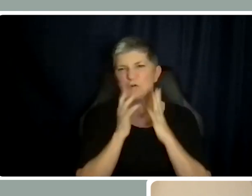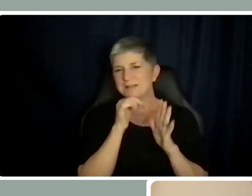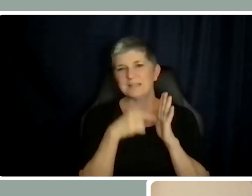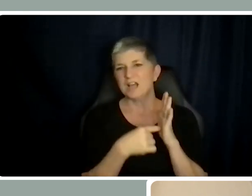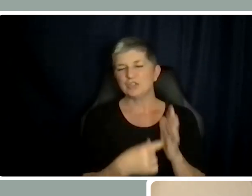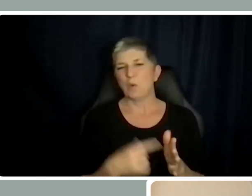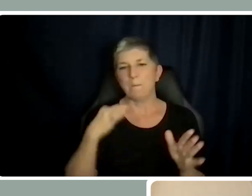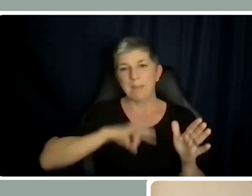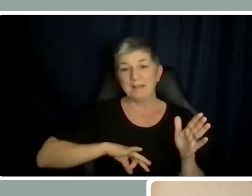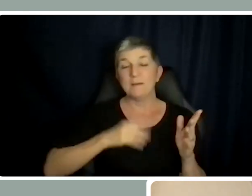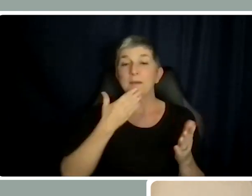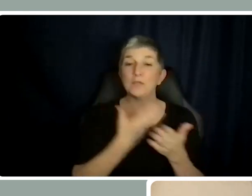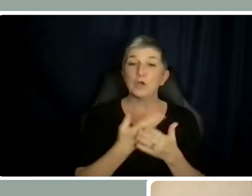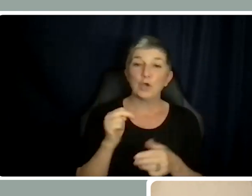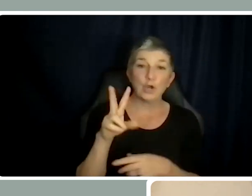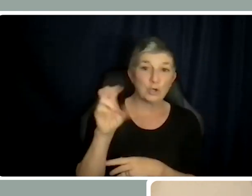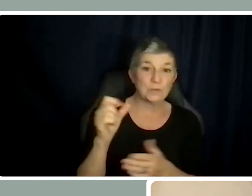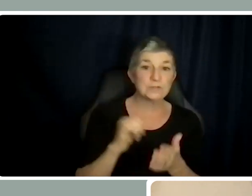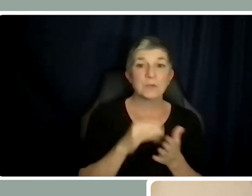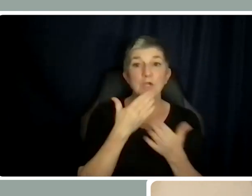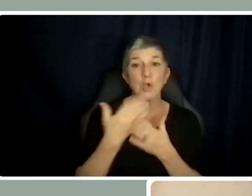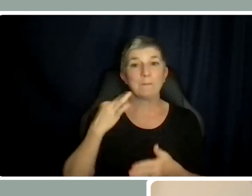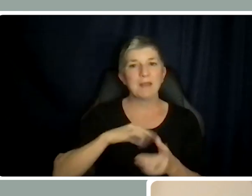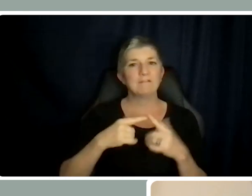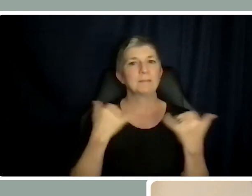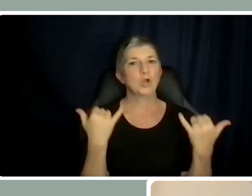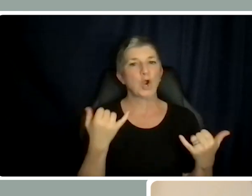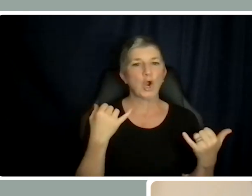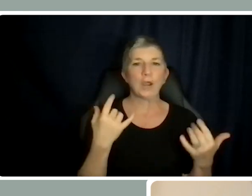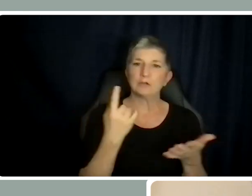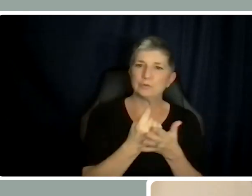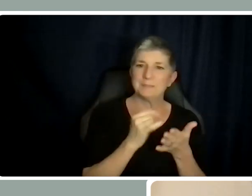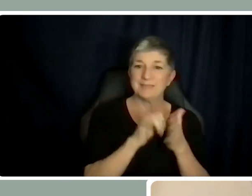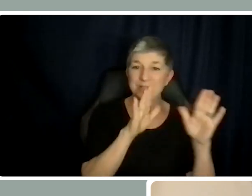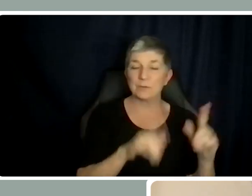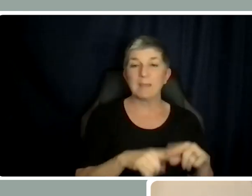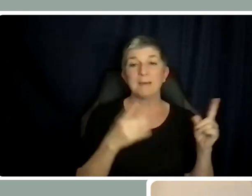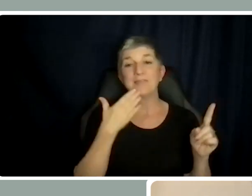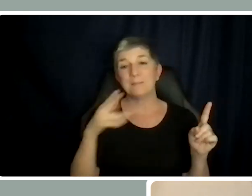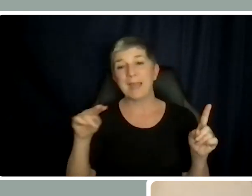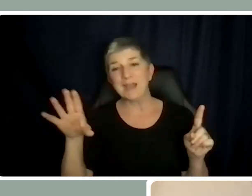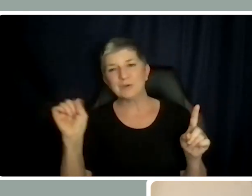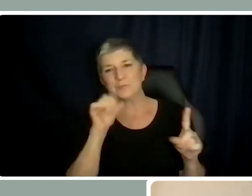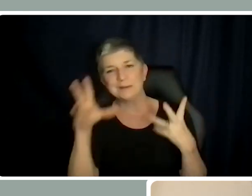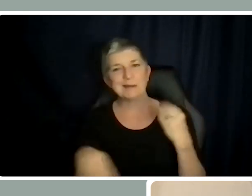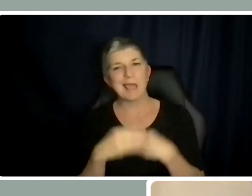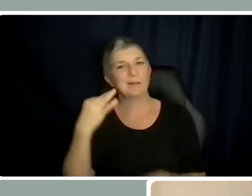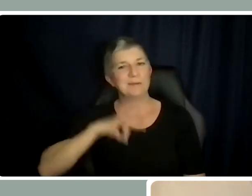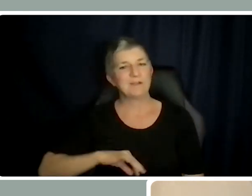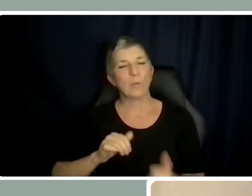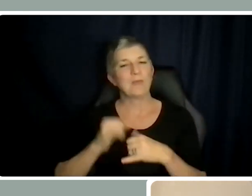show benefit. Now, the good news is we get really good benefit from the existing treatment, so that's great. But the bad news is we didn't add on additional benefit